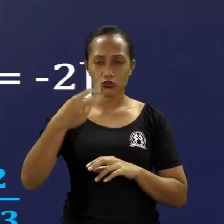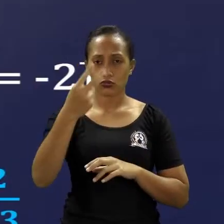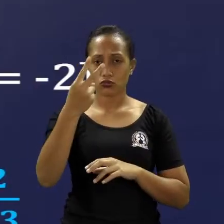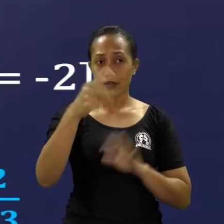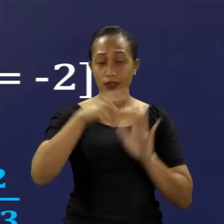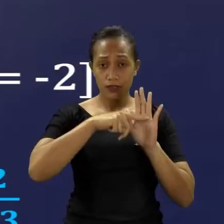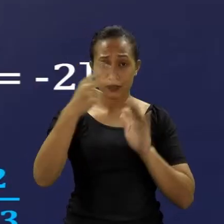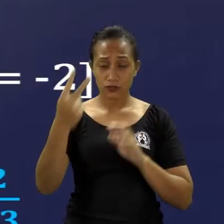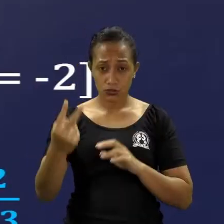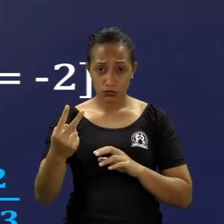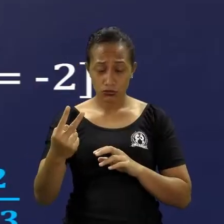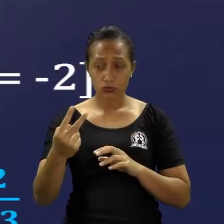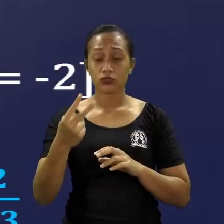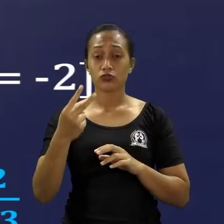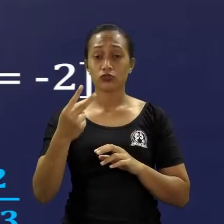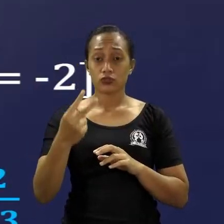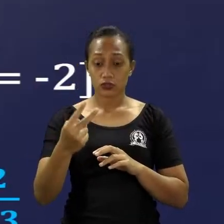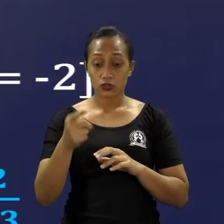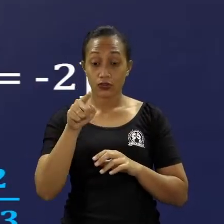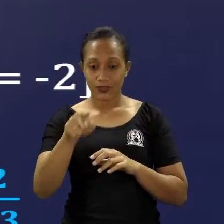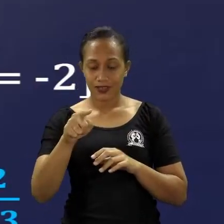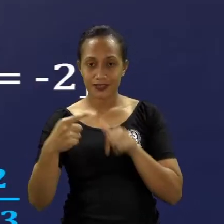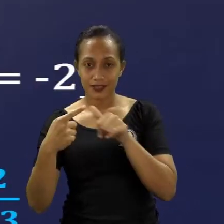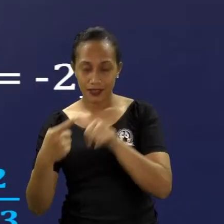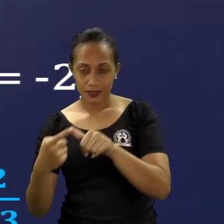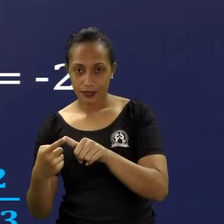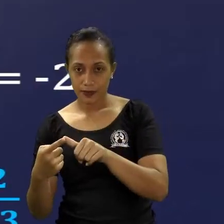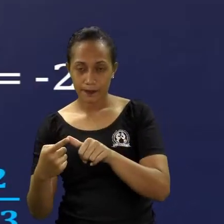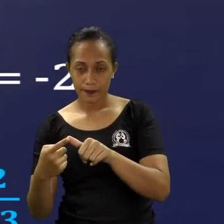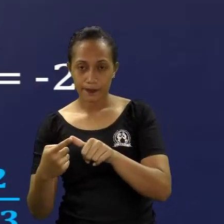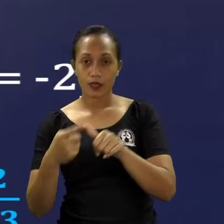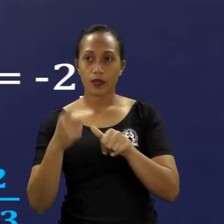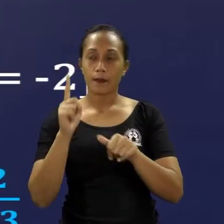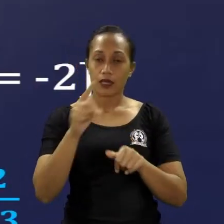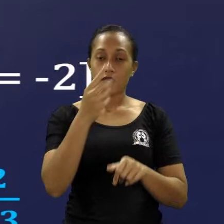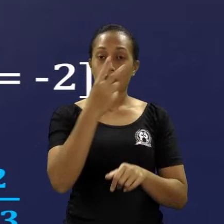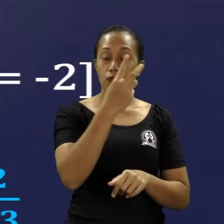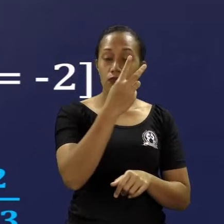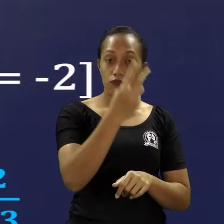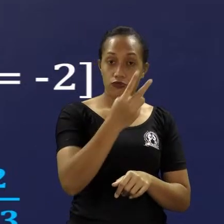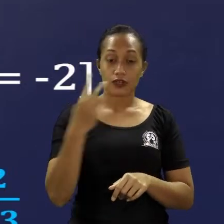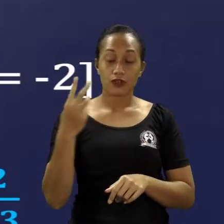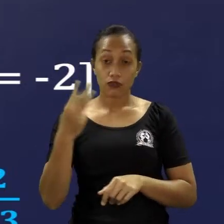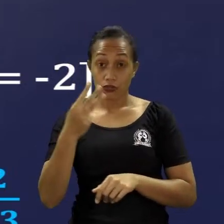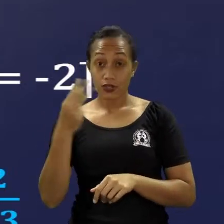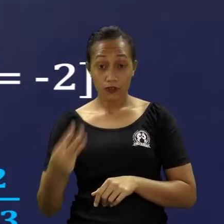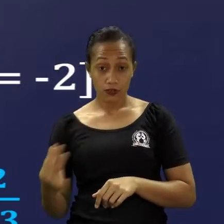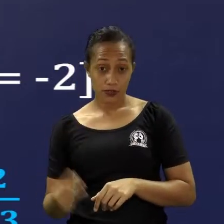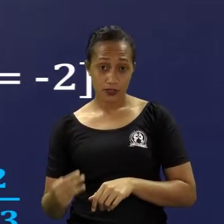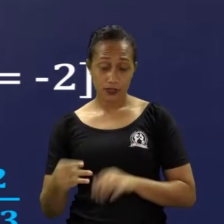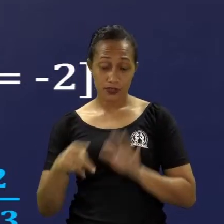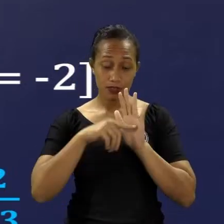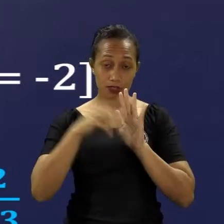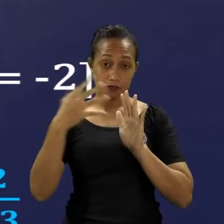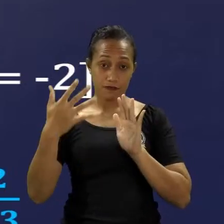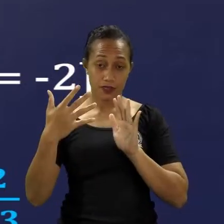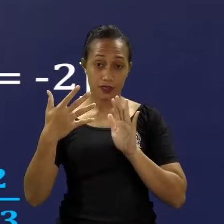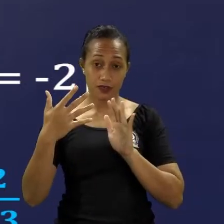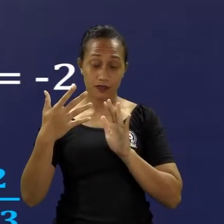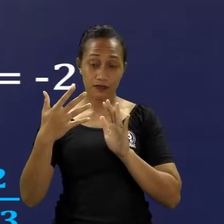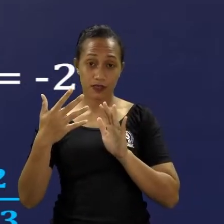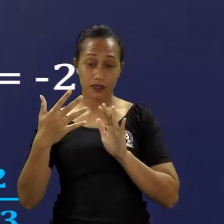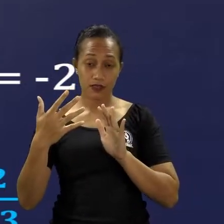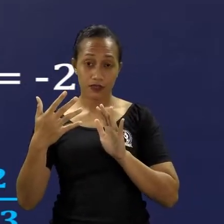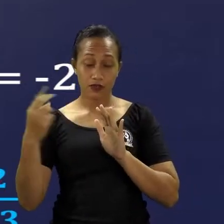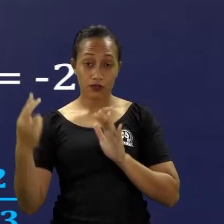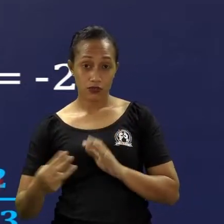2, we arrive to that answer. Therefore, 3 over 13 plus negative 5 over 13 gives